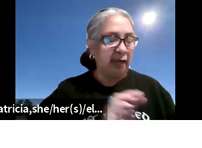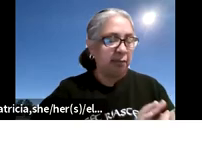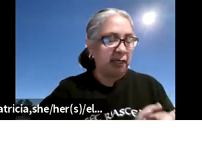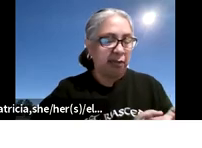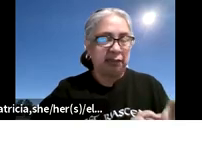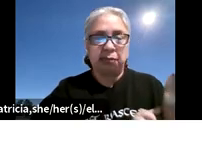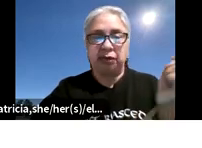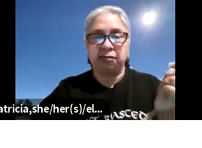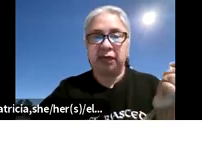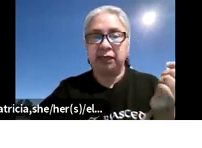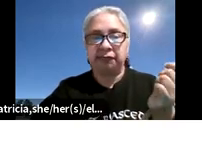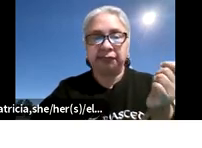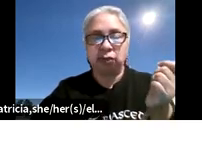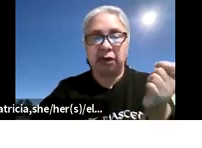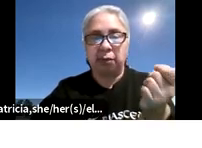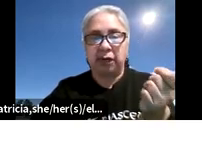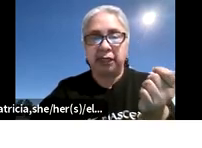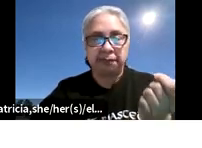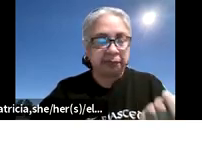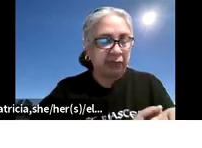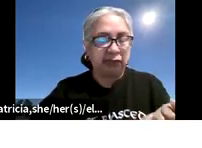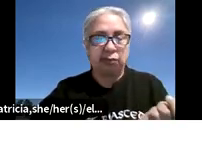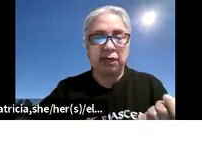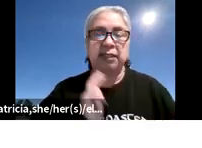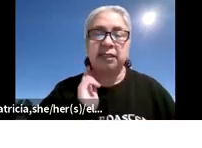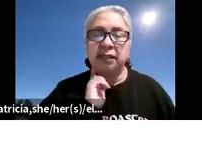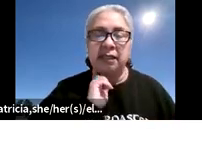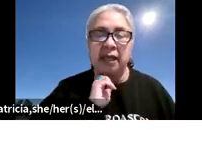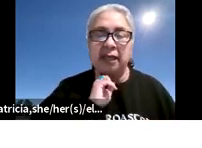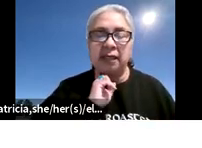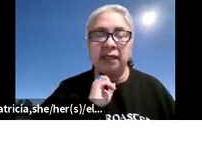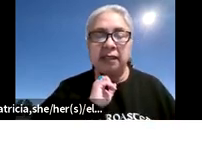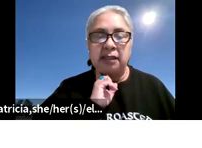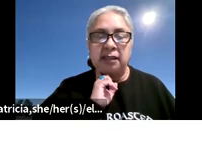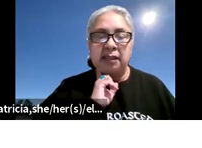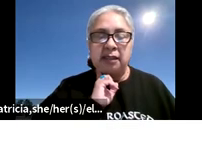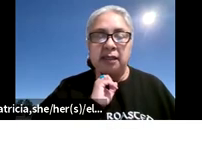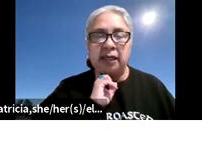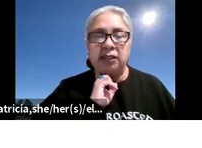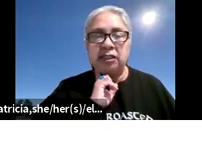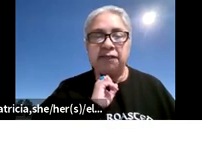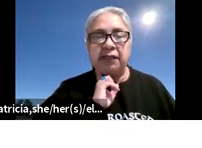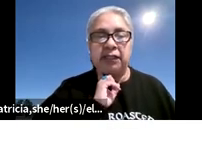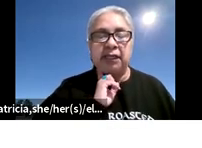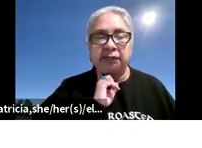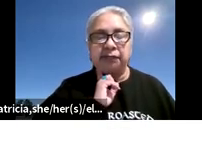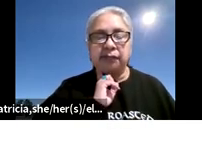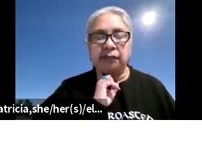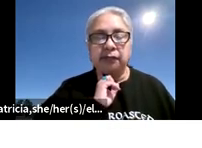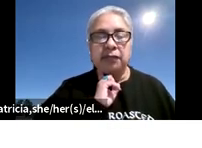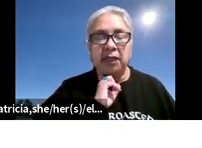And we have many pulse points, right? Throughout our body, the wrist, the neck, and just